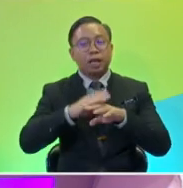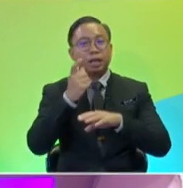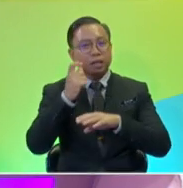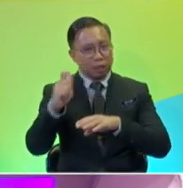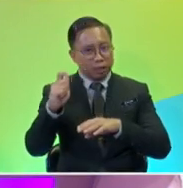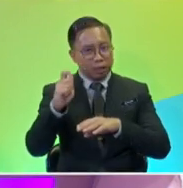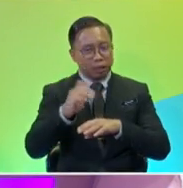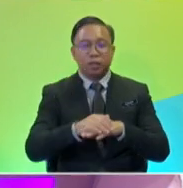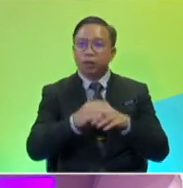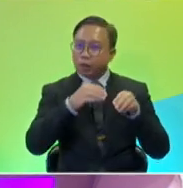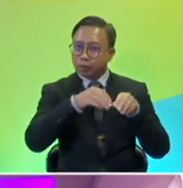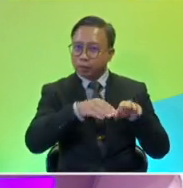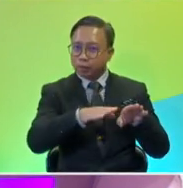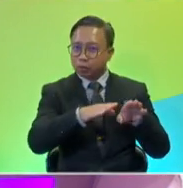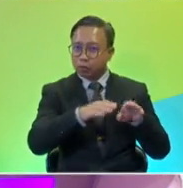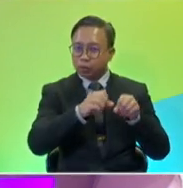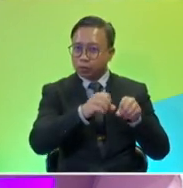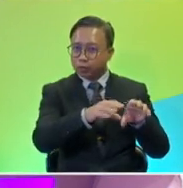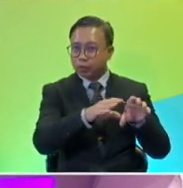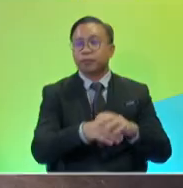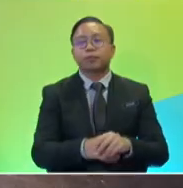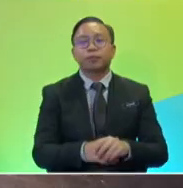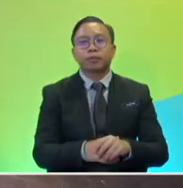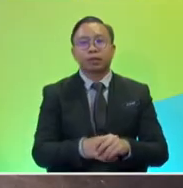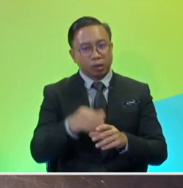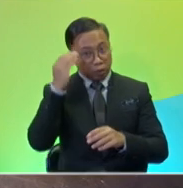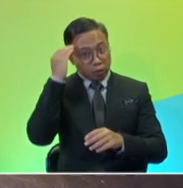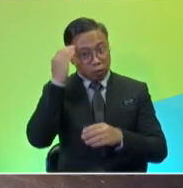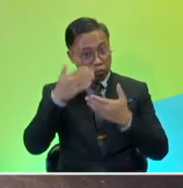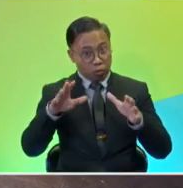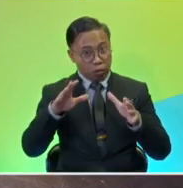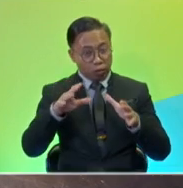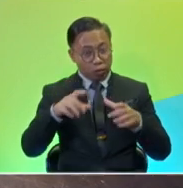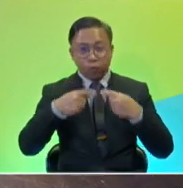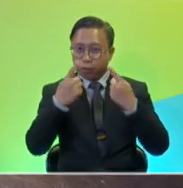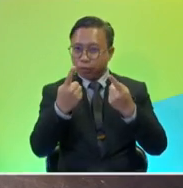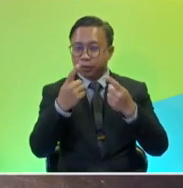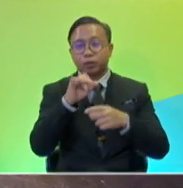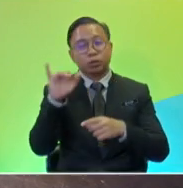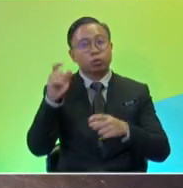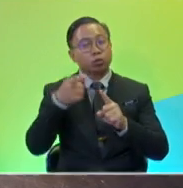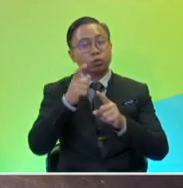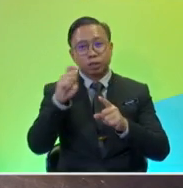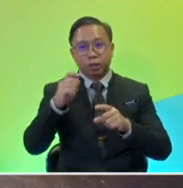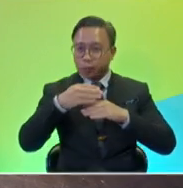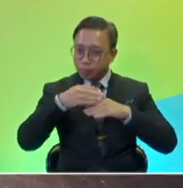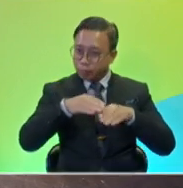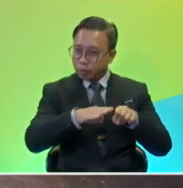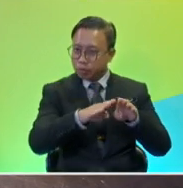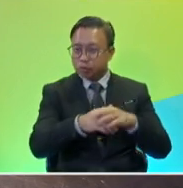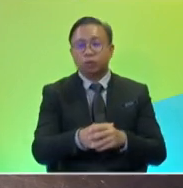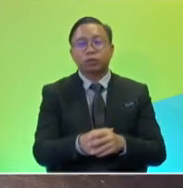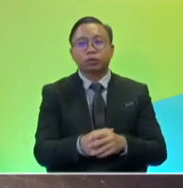Right? Okay, have you been to the beach? Of course, teacher. I love going to the beach. Me too. Yeah. I think everyone